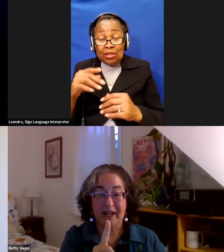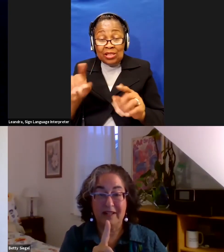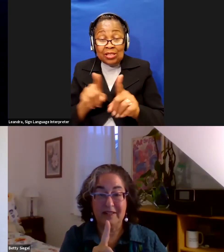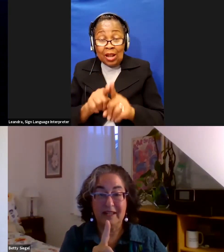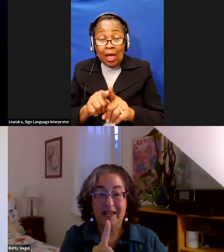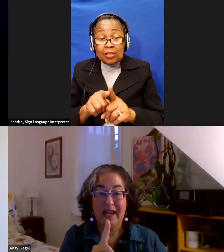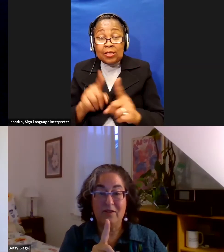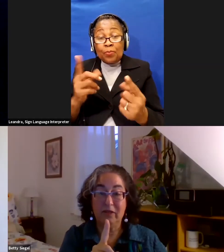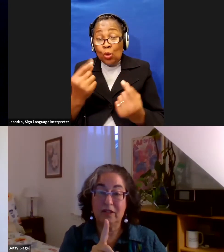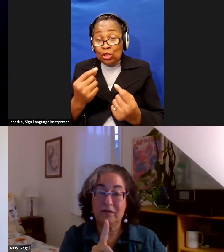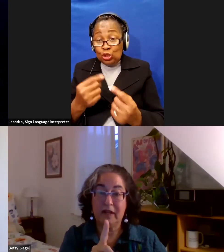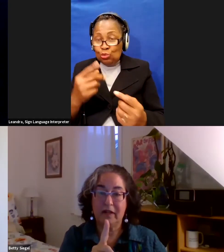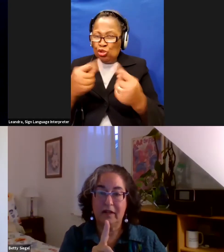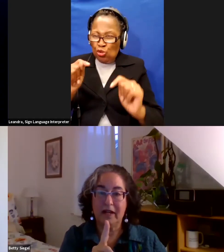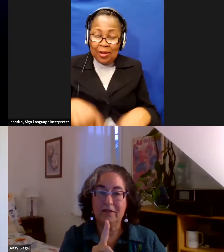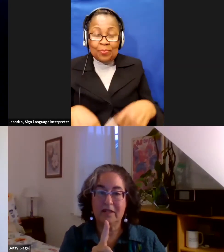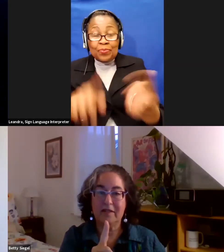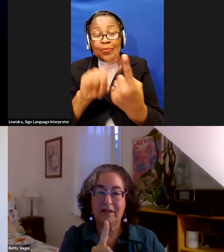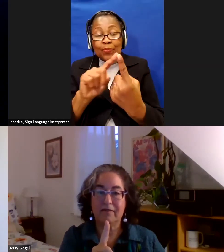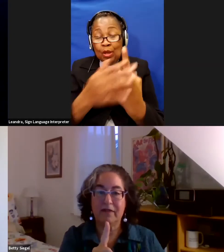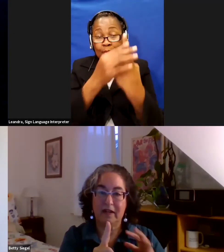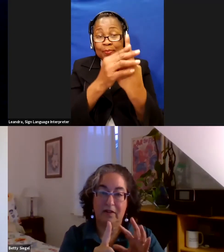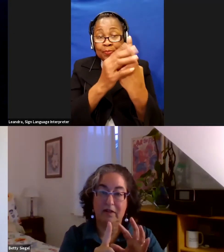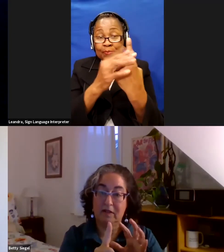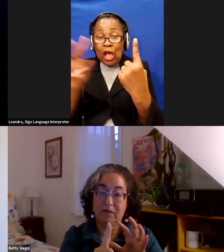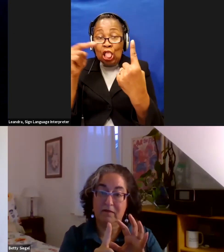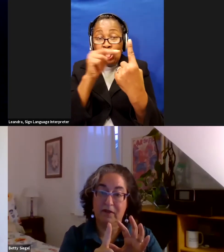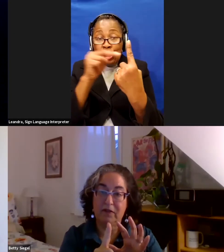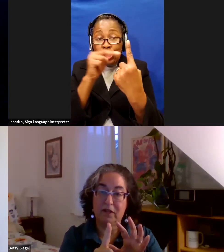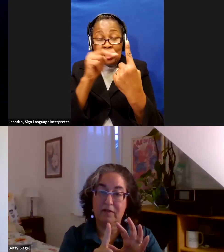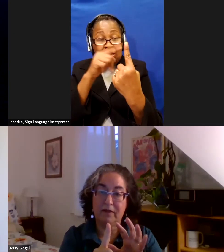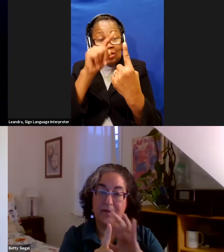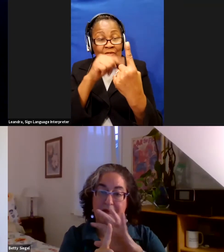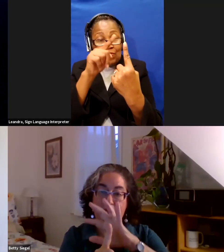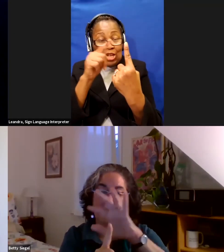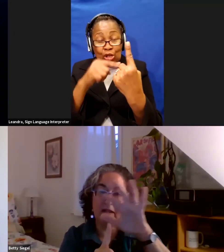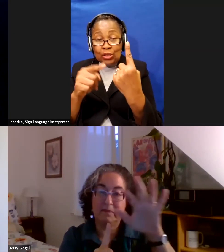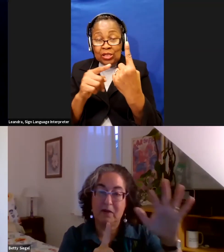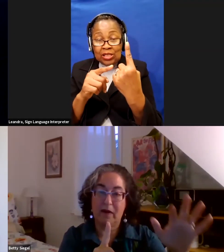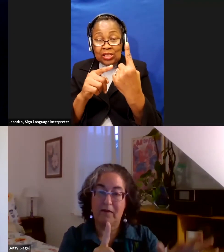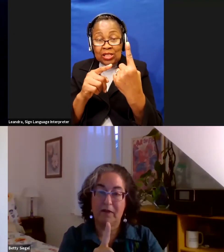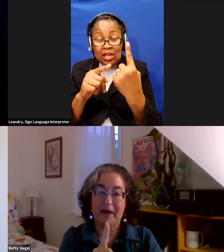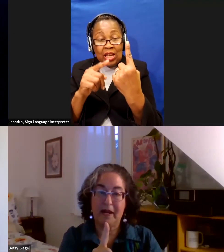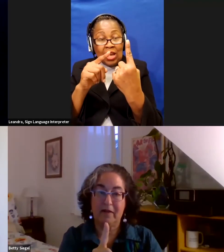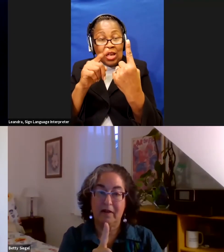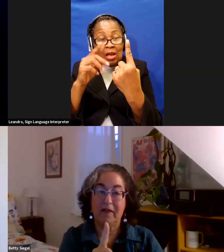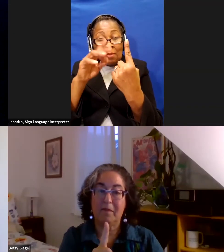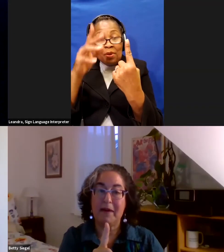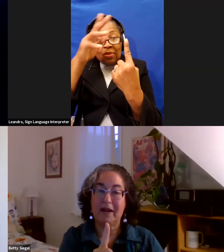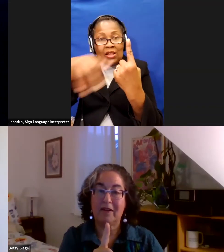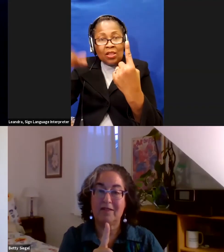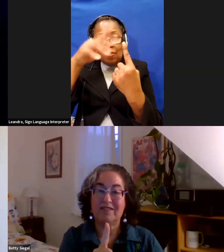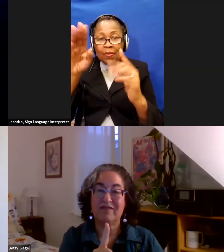of your face and you look at your finger, and you'll see that your fingers, you can focus on your finger, but then be aware of the background,